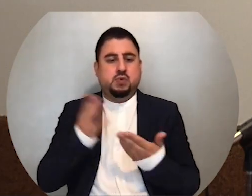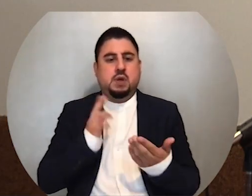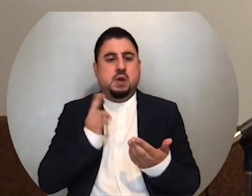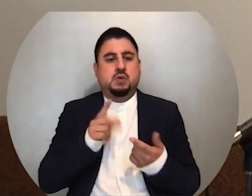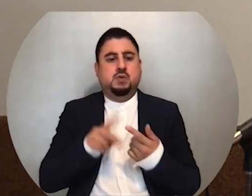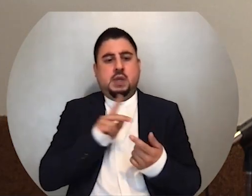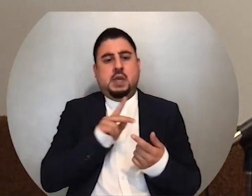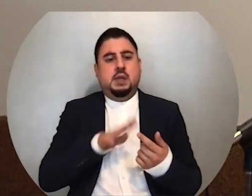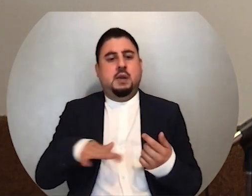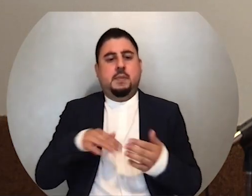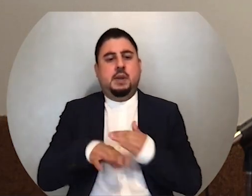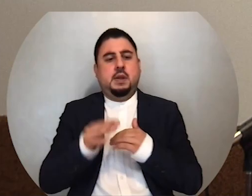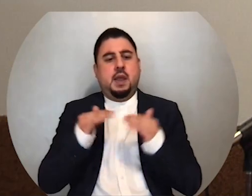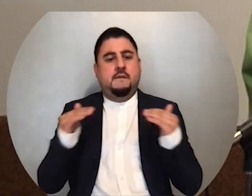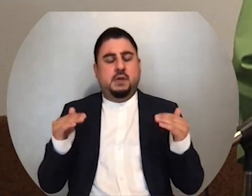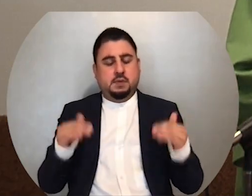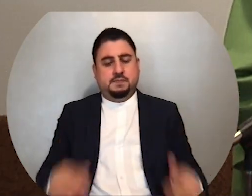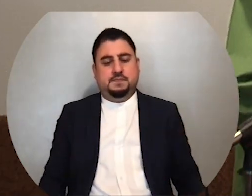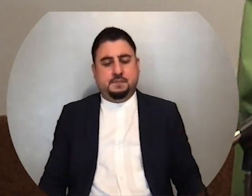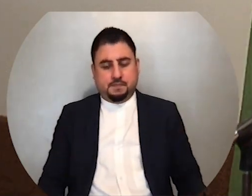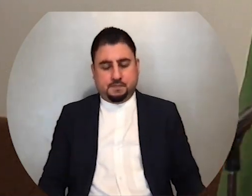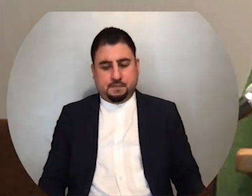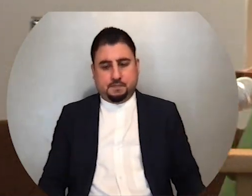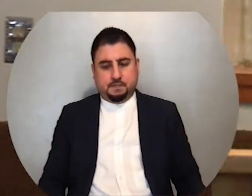His kingdom in heaven.